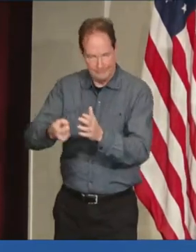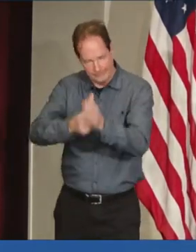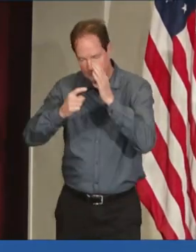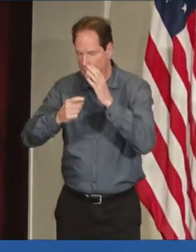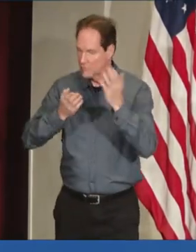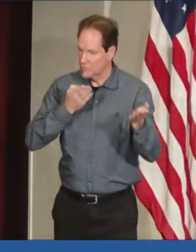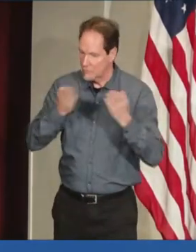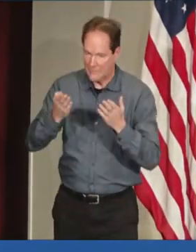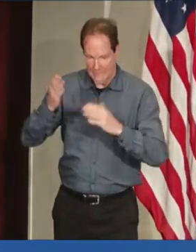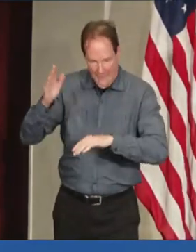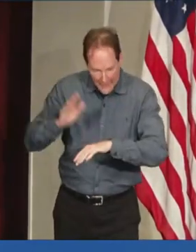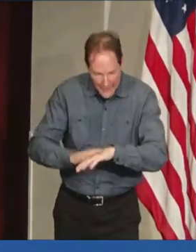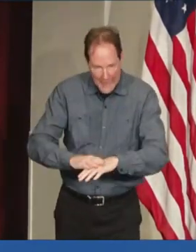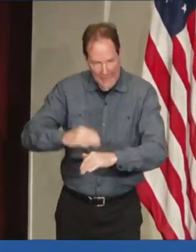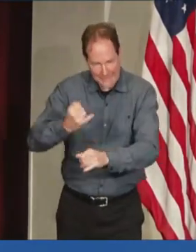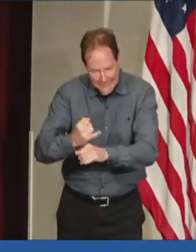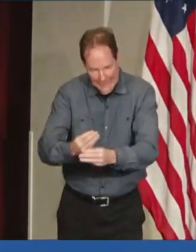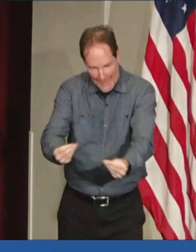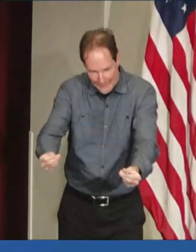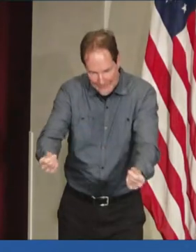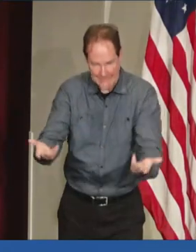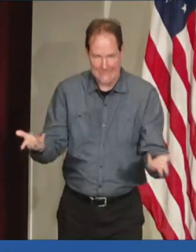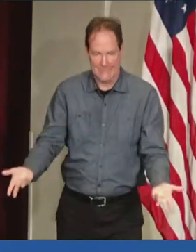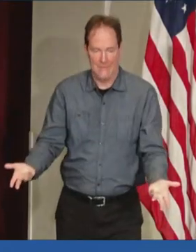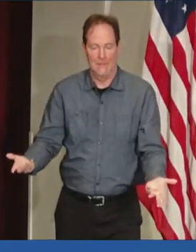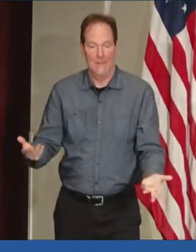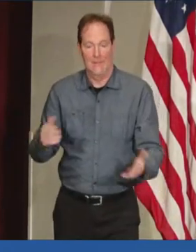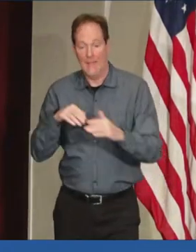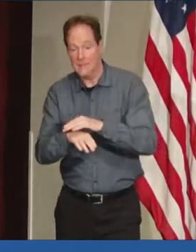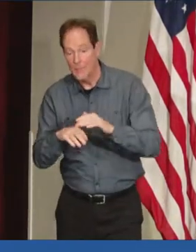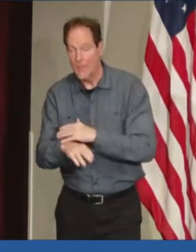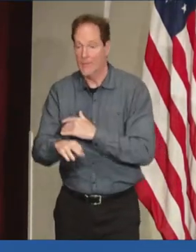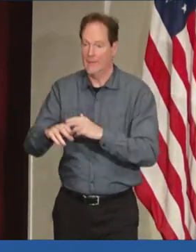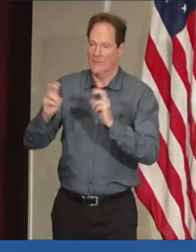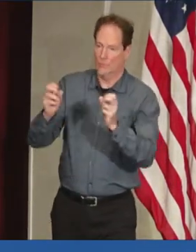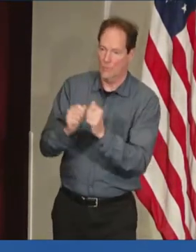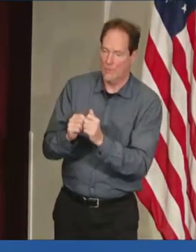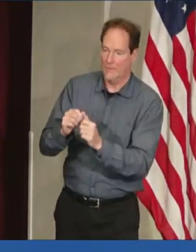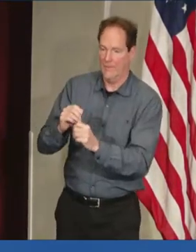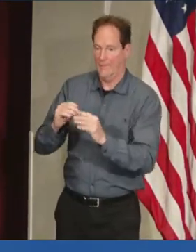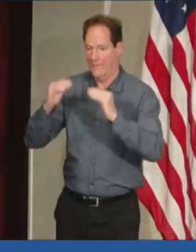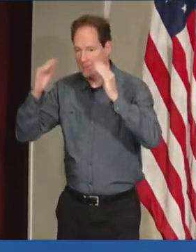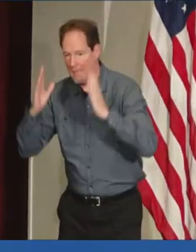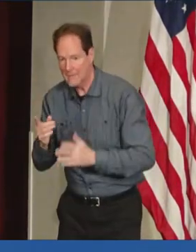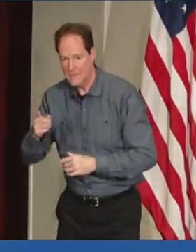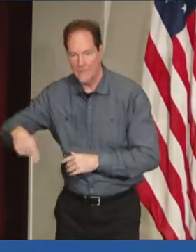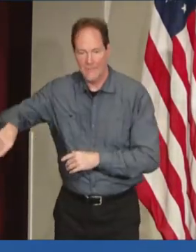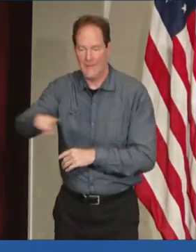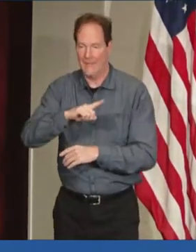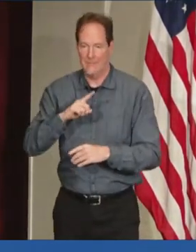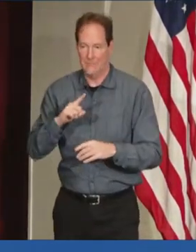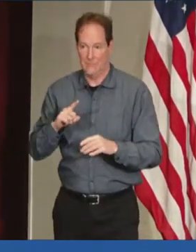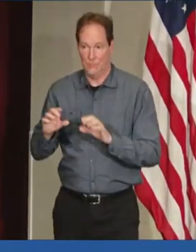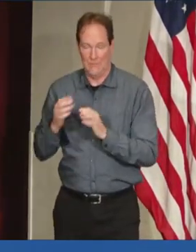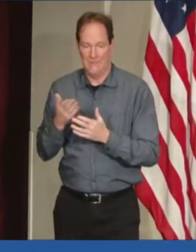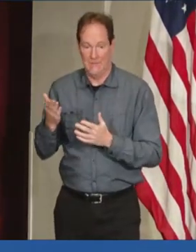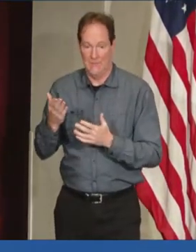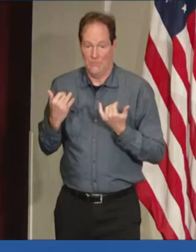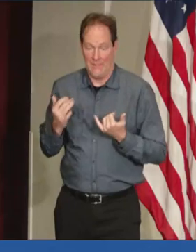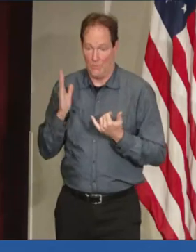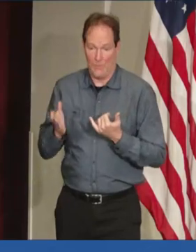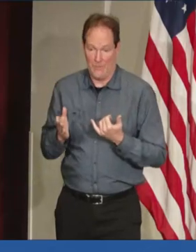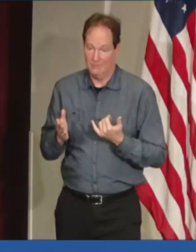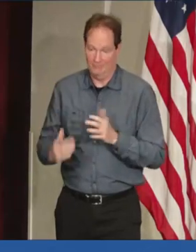having difficulty, lack of accessibility, issues with faculty who were doing things that today would have been